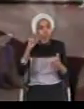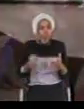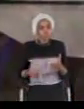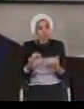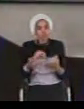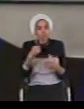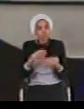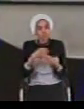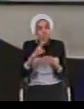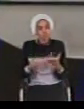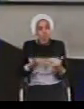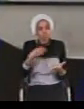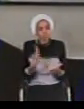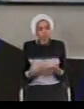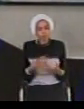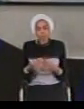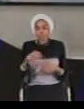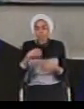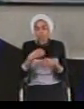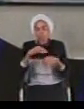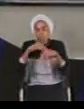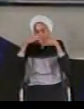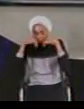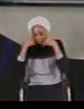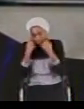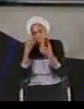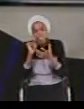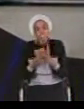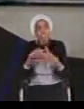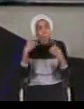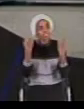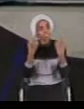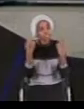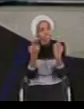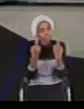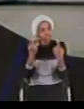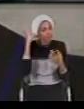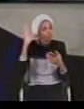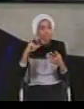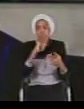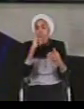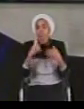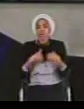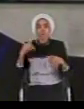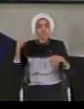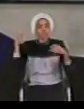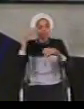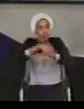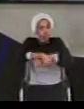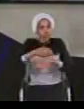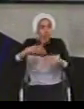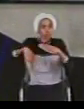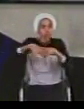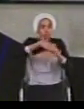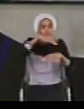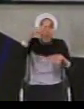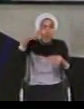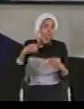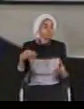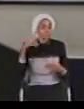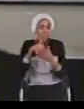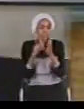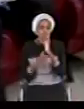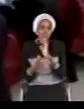your face on the mud before, that sin will not have dominion over you anymore